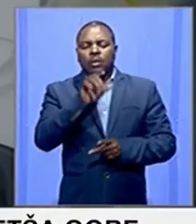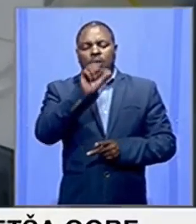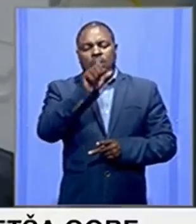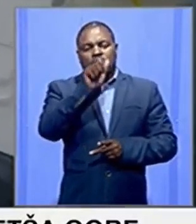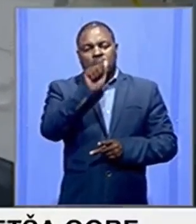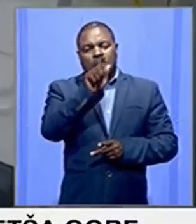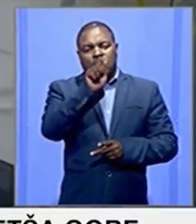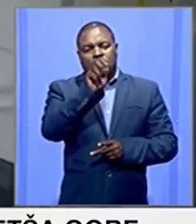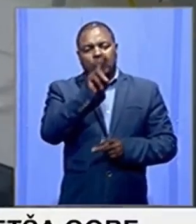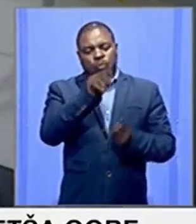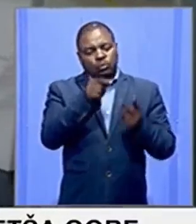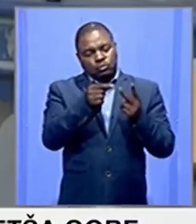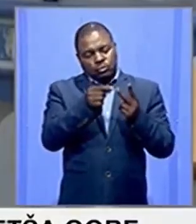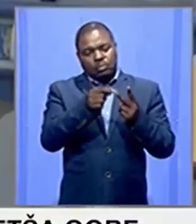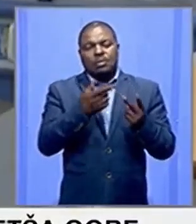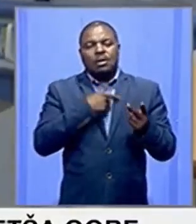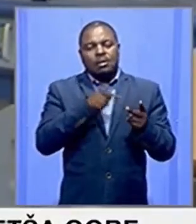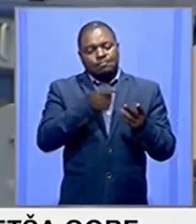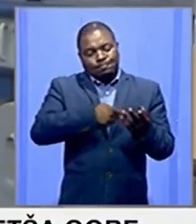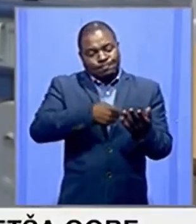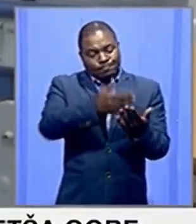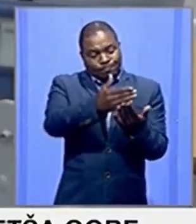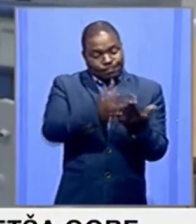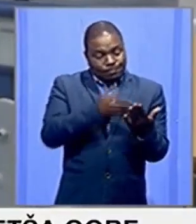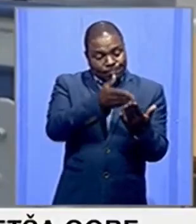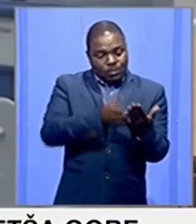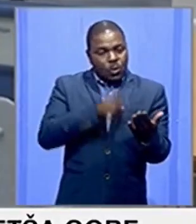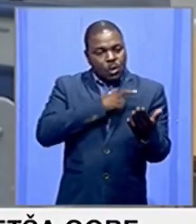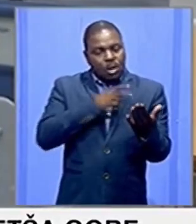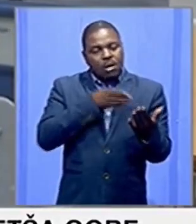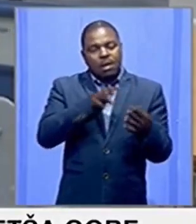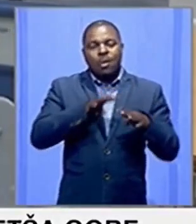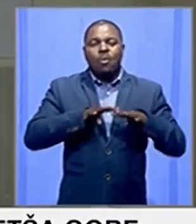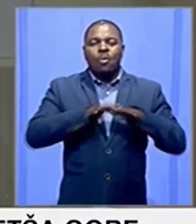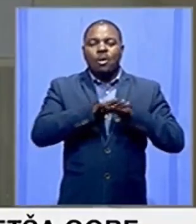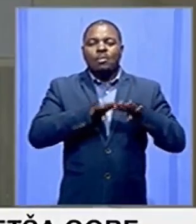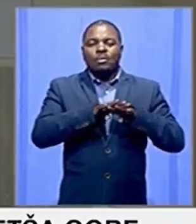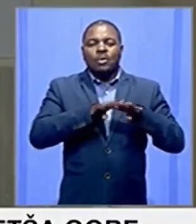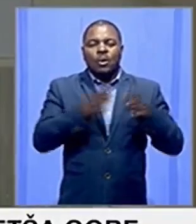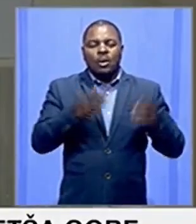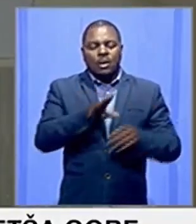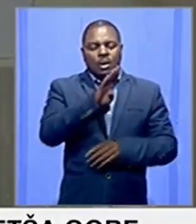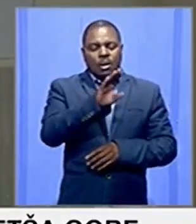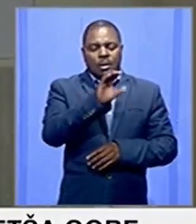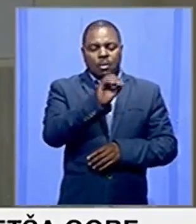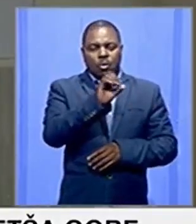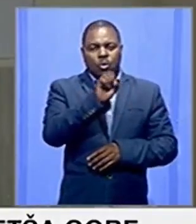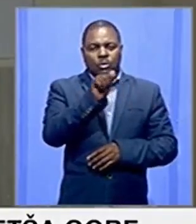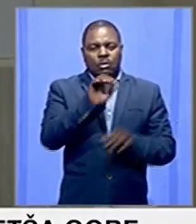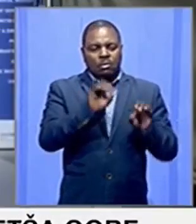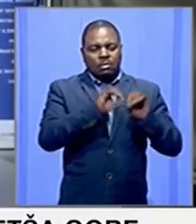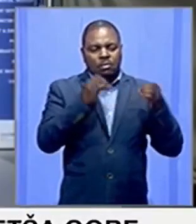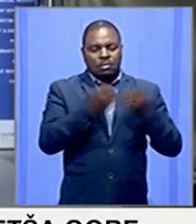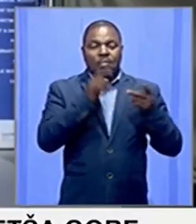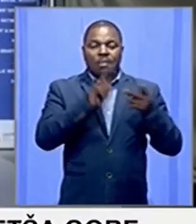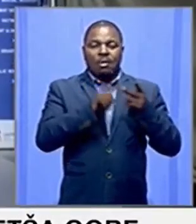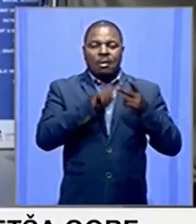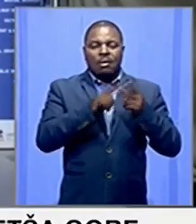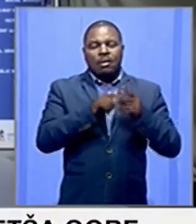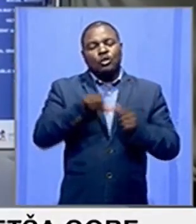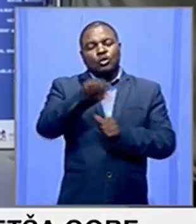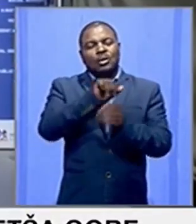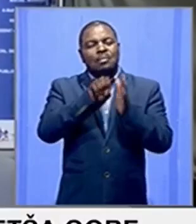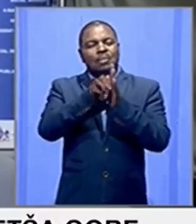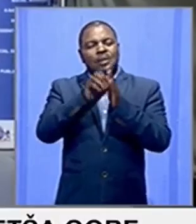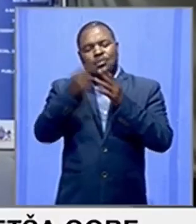SATU go saena petition yeo a reng e hwetšagala website ya BOSA le go mararang ga dikgokagano a go